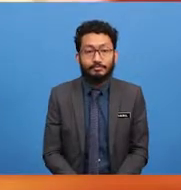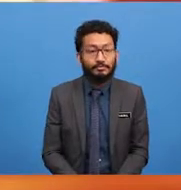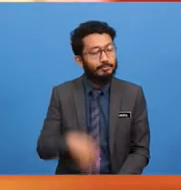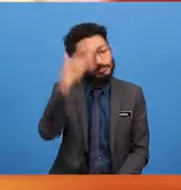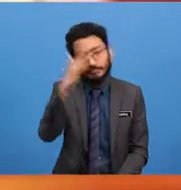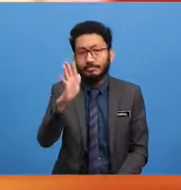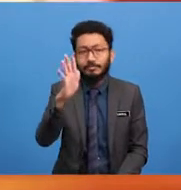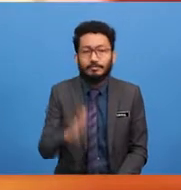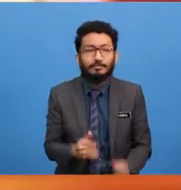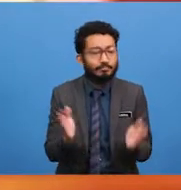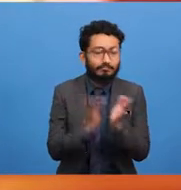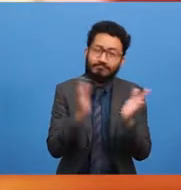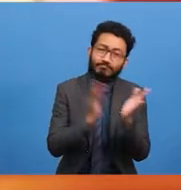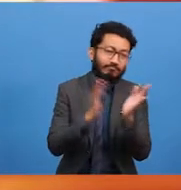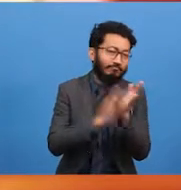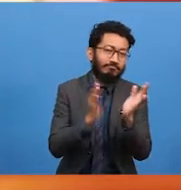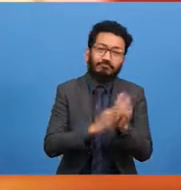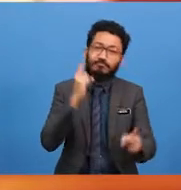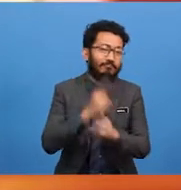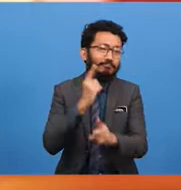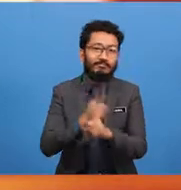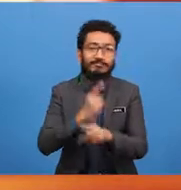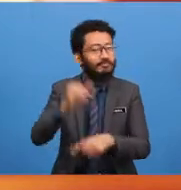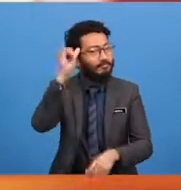Splendid! Splendid! You are right, Yolo.